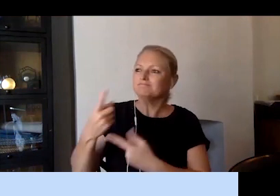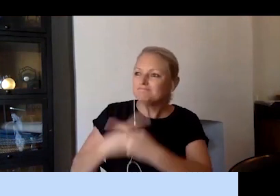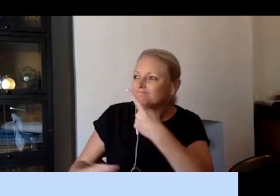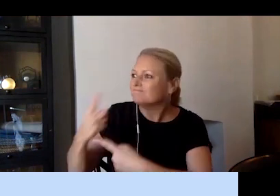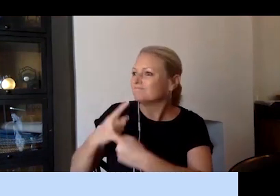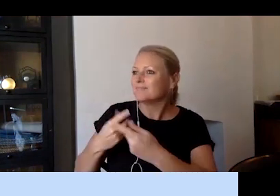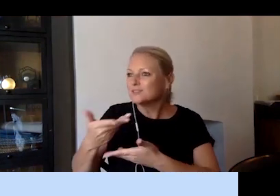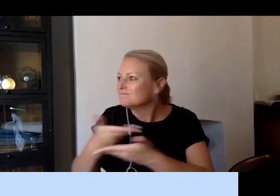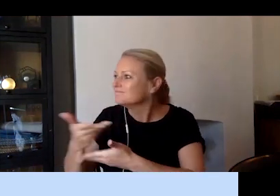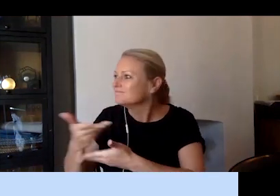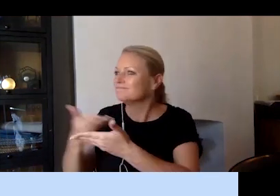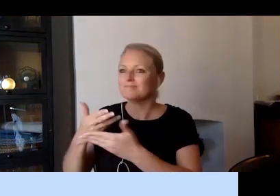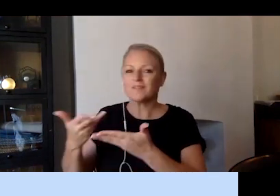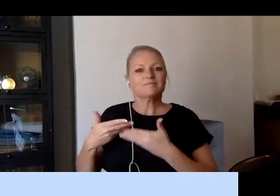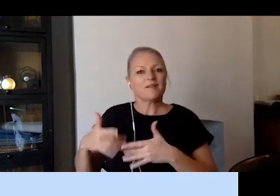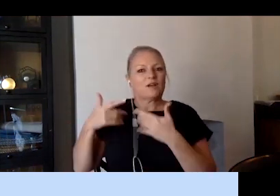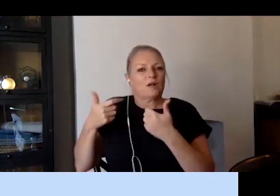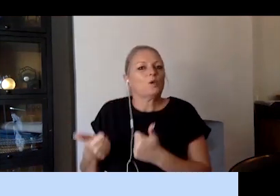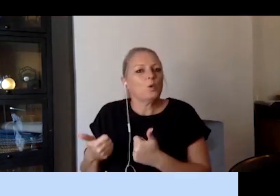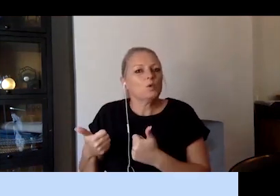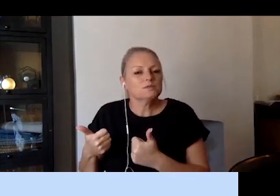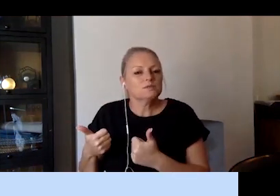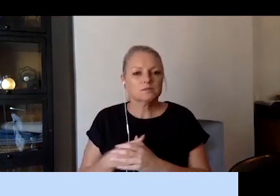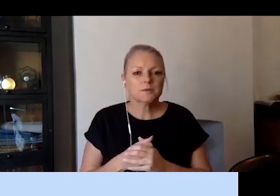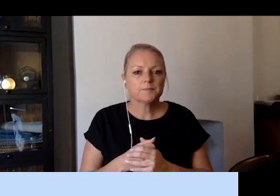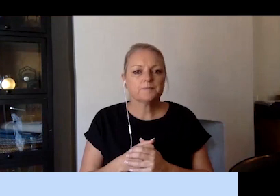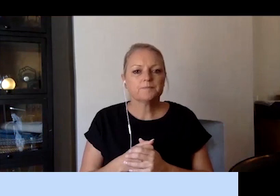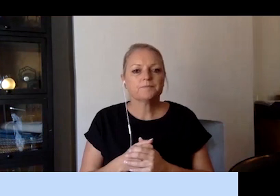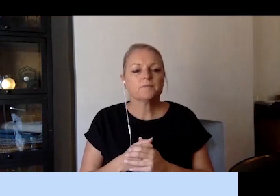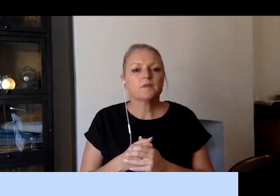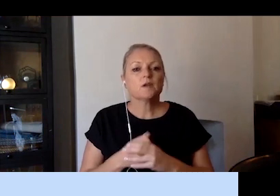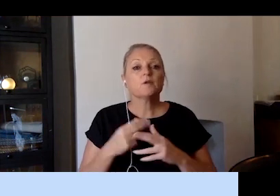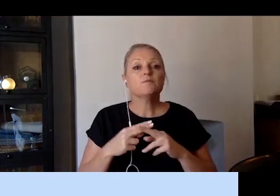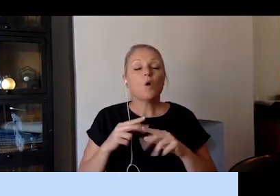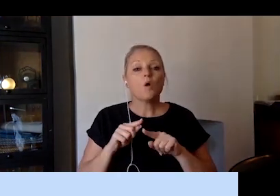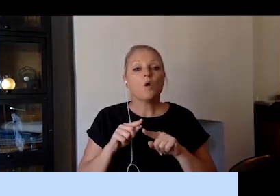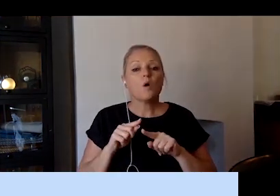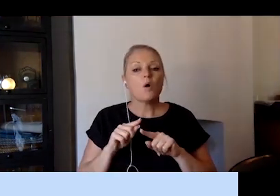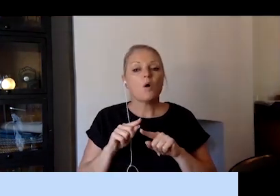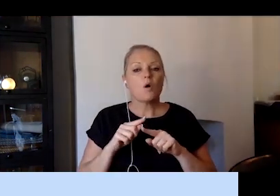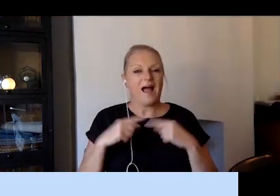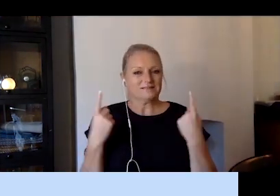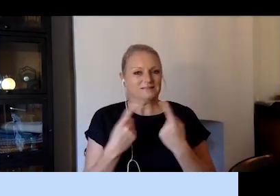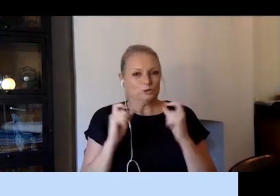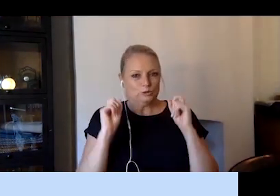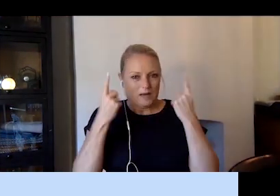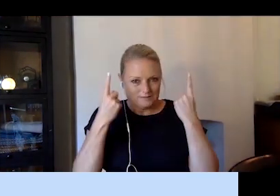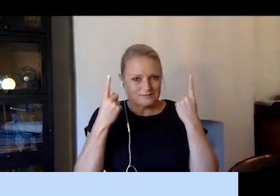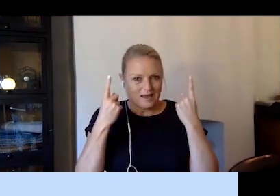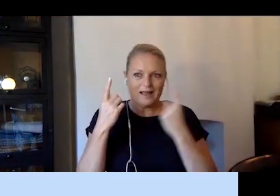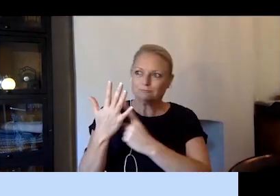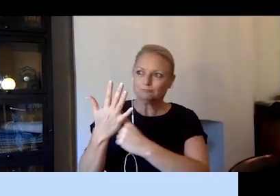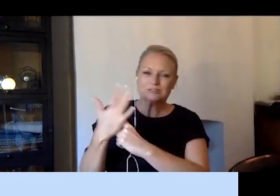along. I think this is really good to note for our understanding of resilience. Resilience isn't